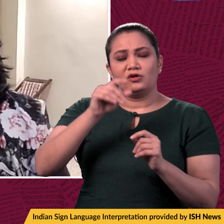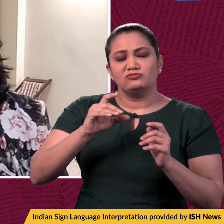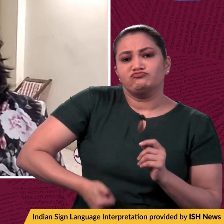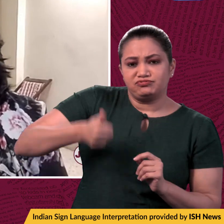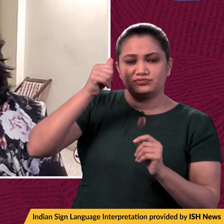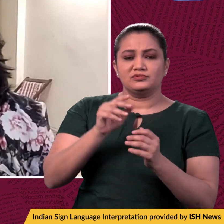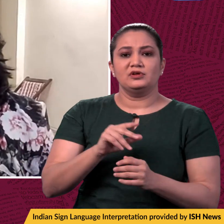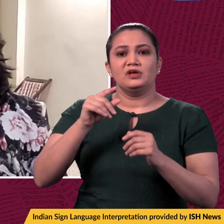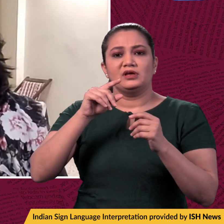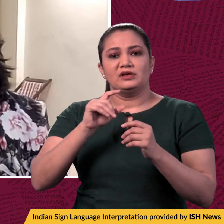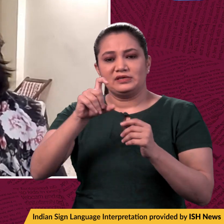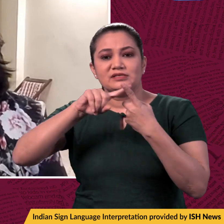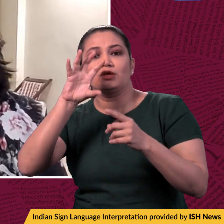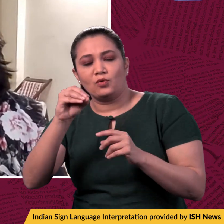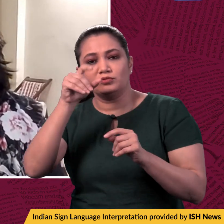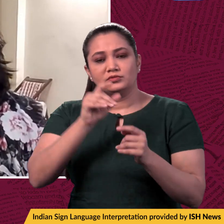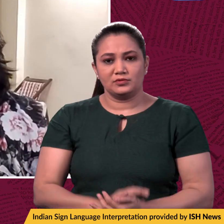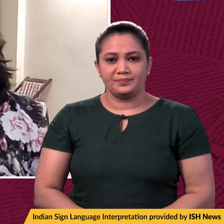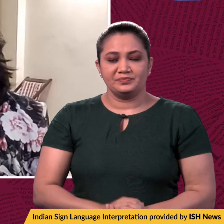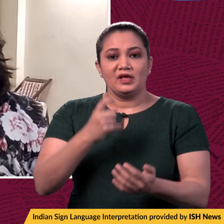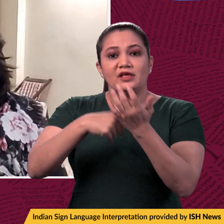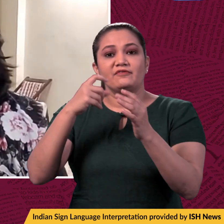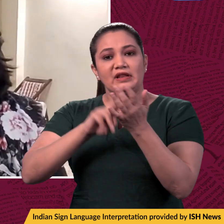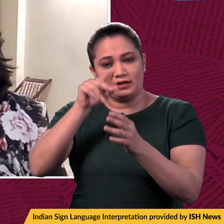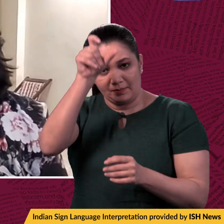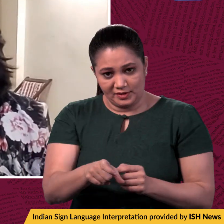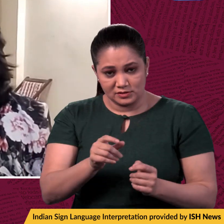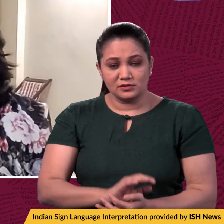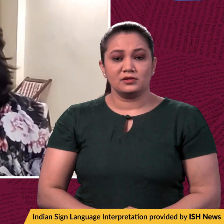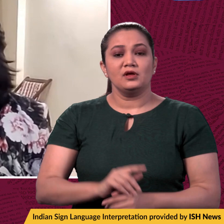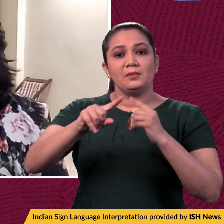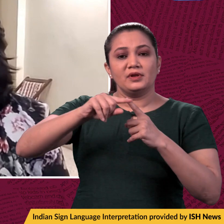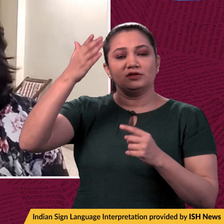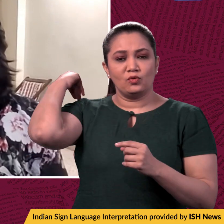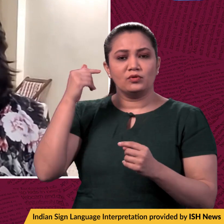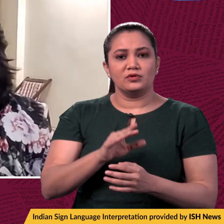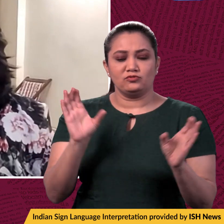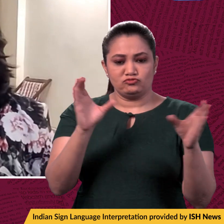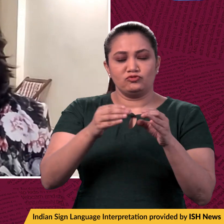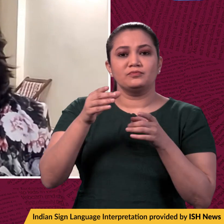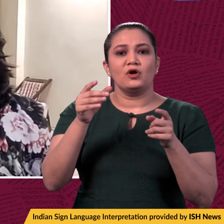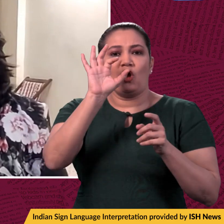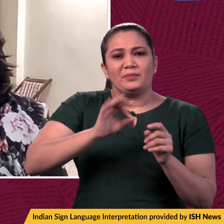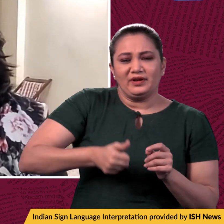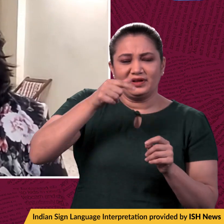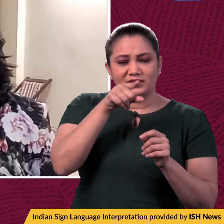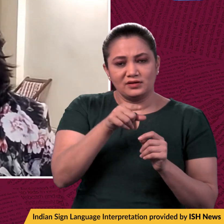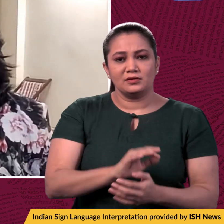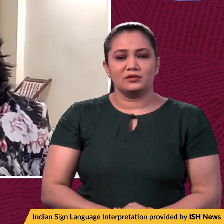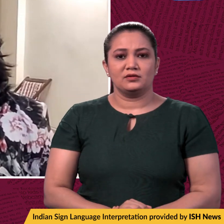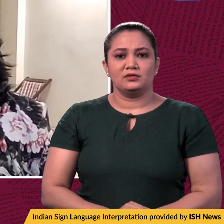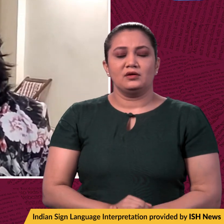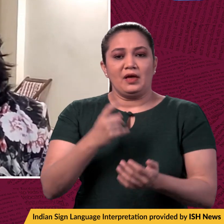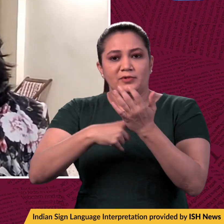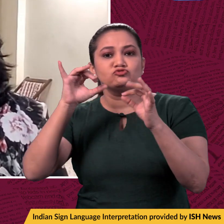former chief executive officer of the NSE, Ravi Naren, and a former group operating officer